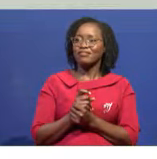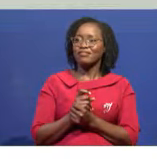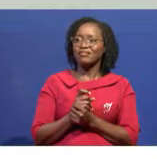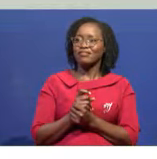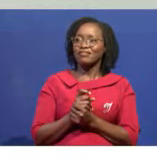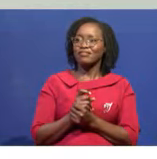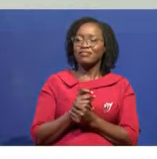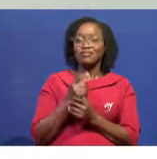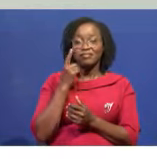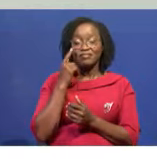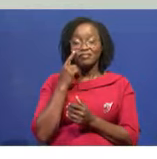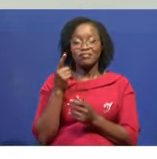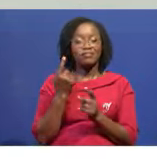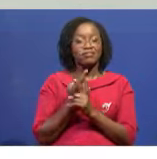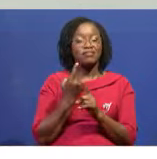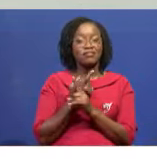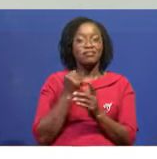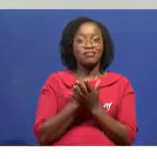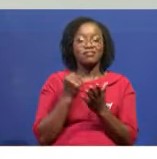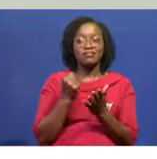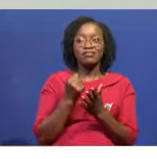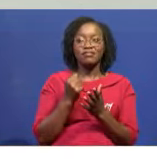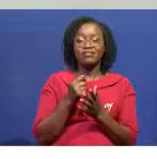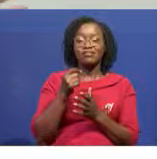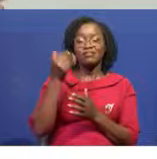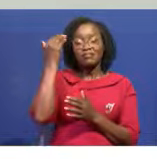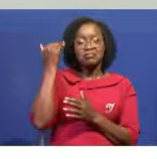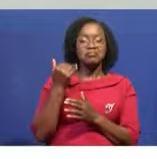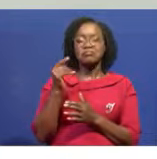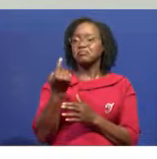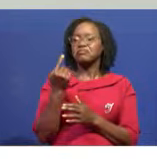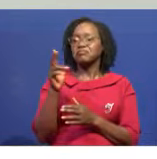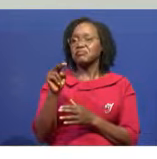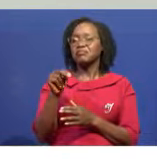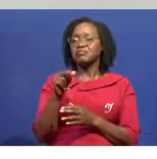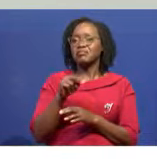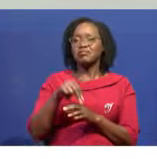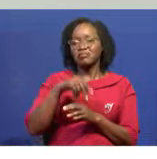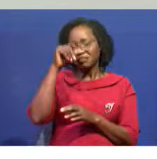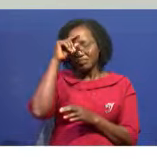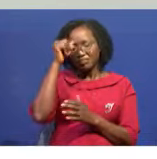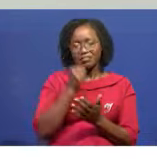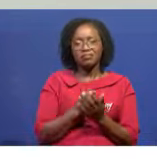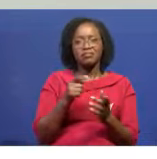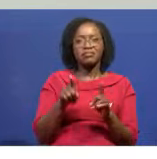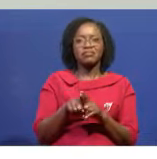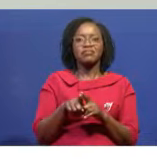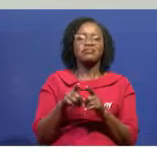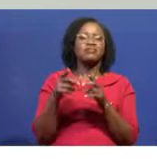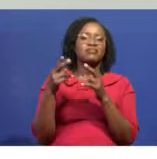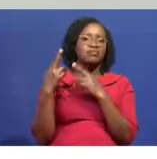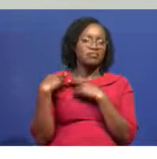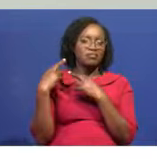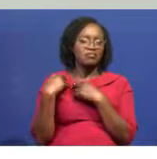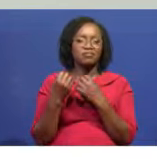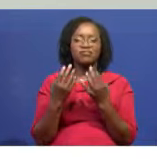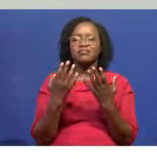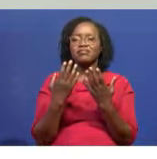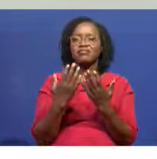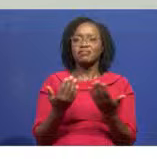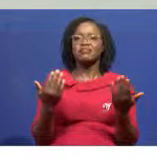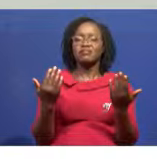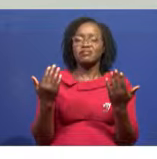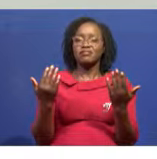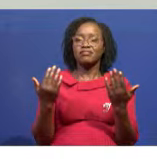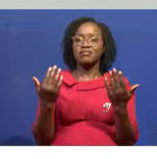course you have seen them in various offices, not only the judiciary but in the national government offices, of course, taking charge to many issues that they have